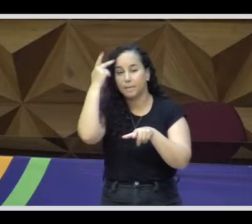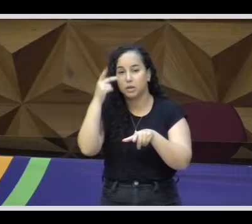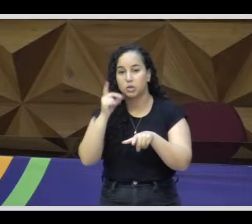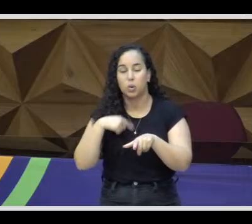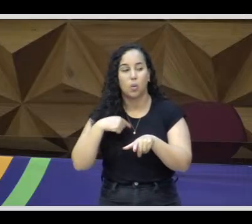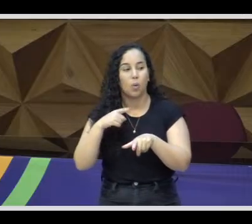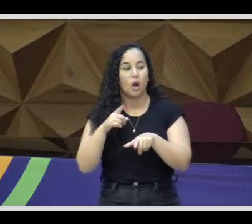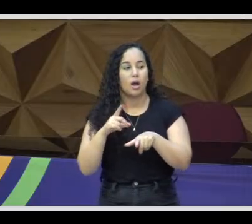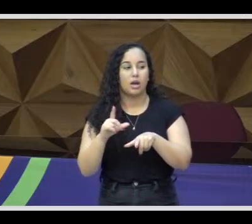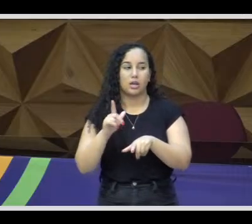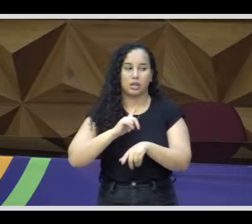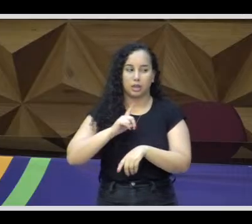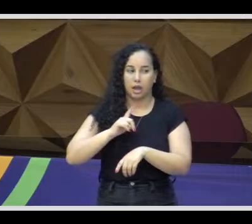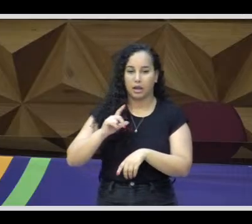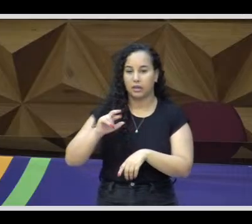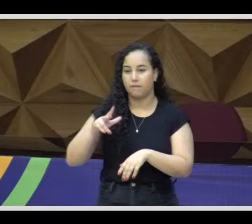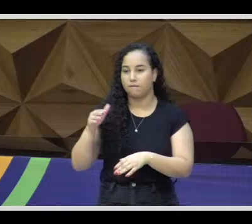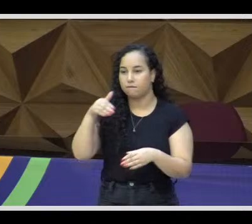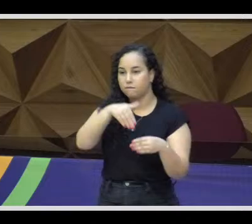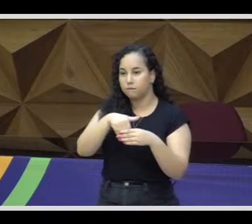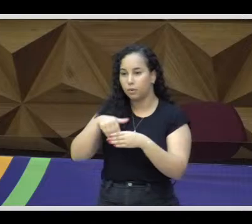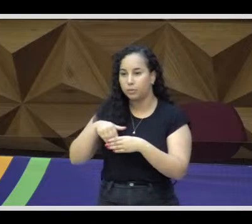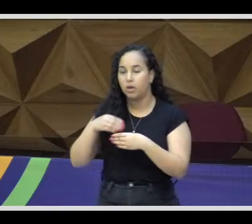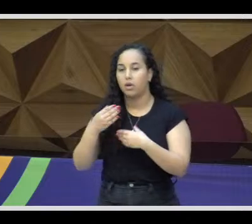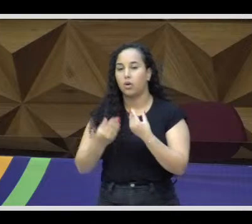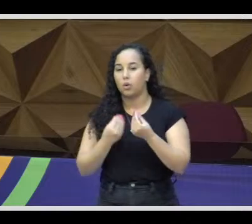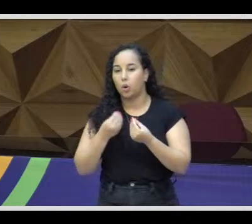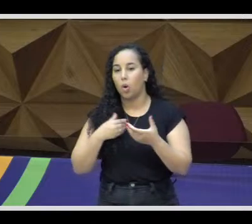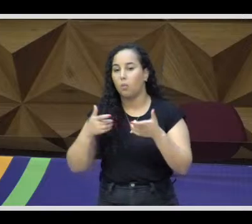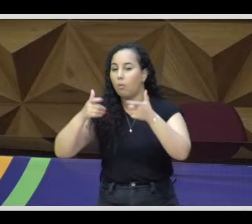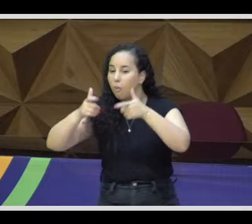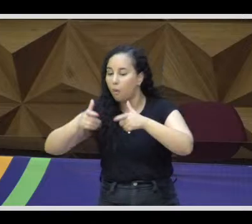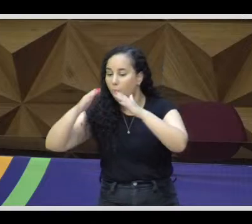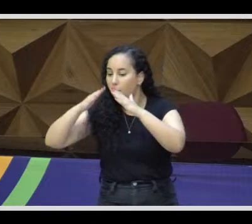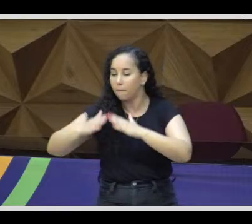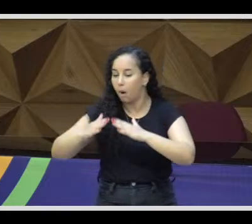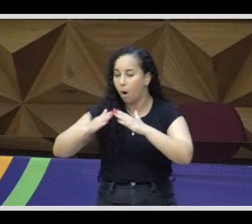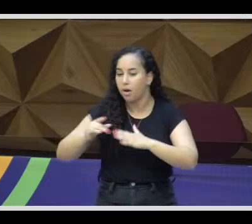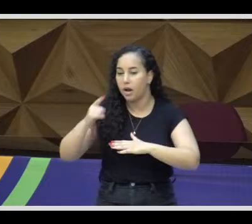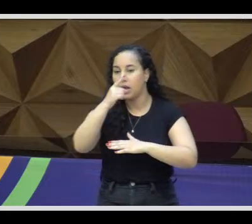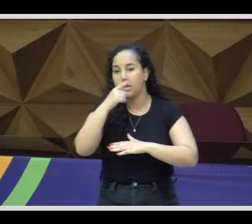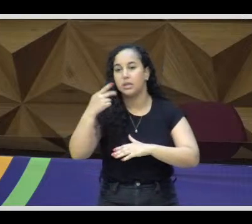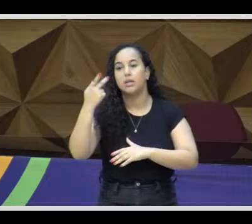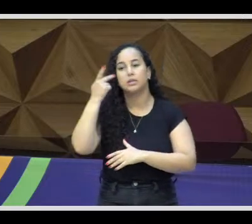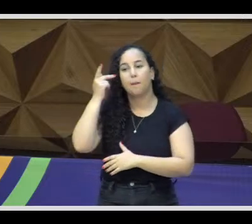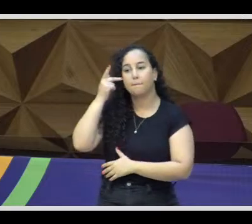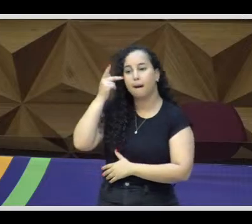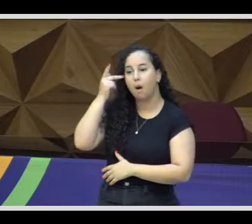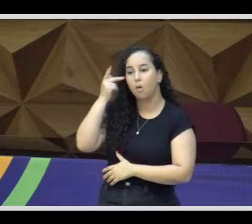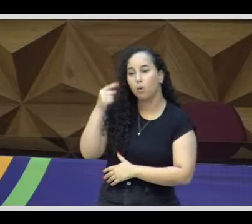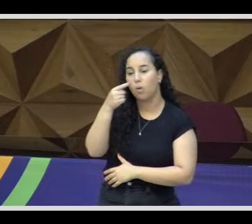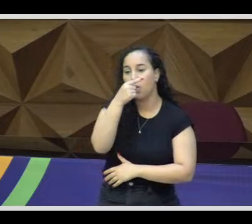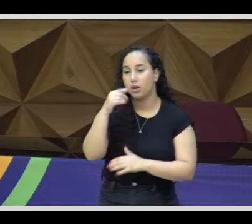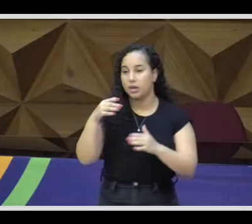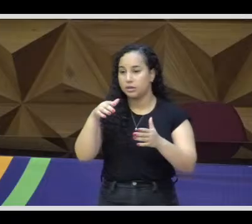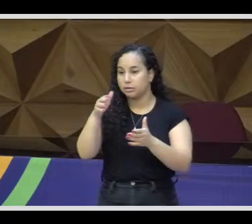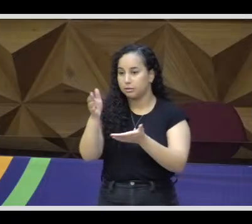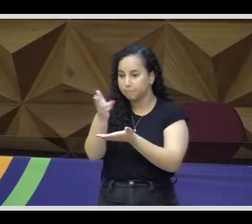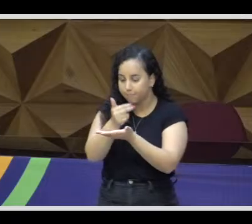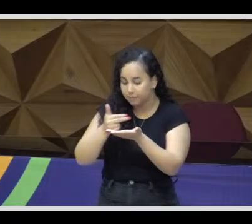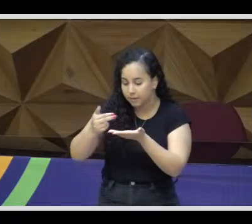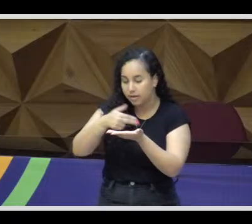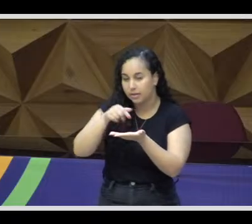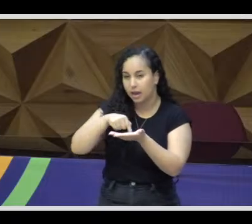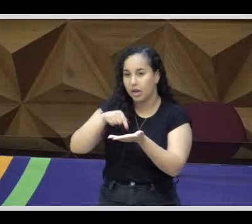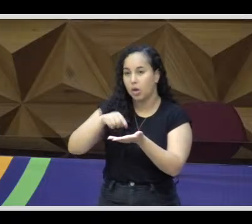their not only voter ID, but also where they live. This is the map of São Paulo. In this map, you're seeing the most